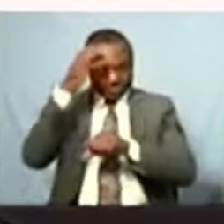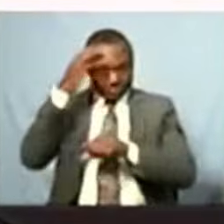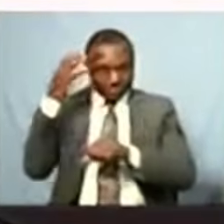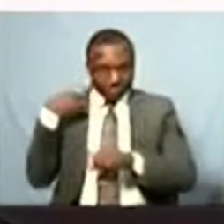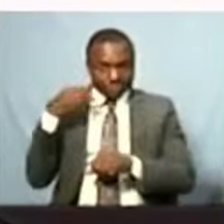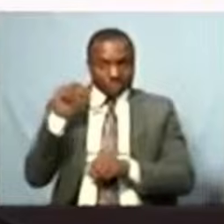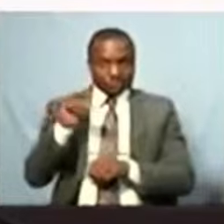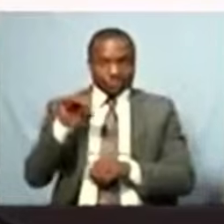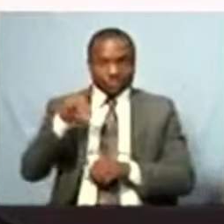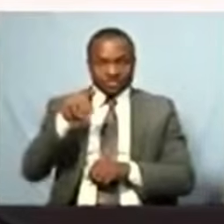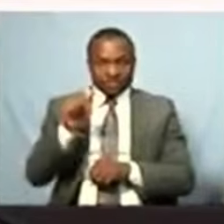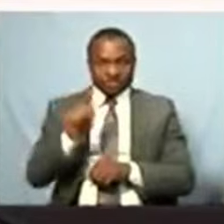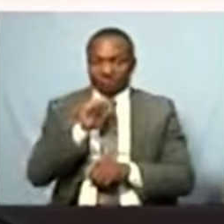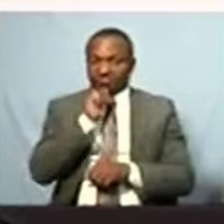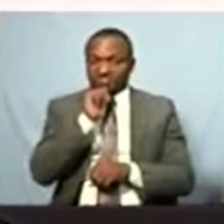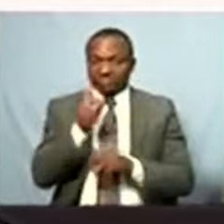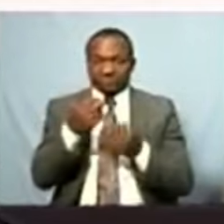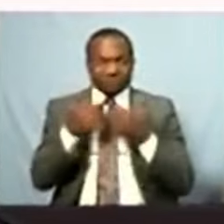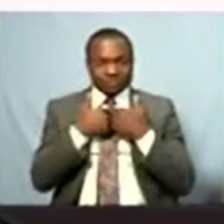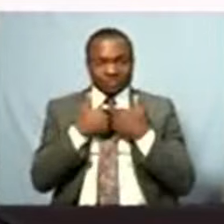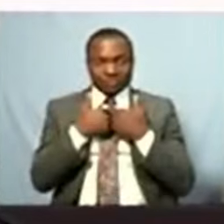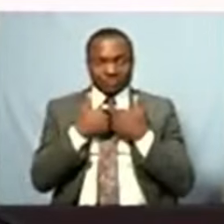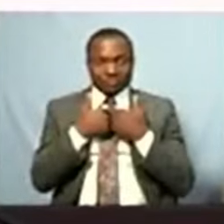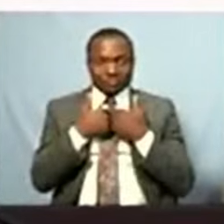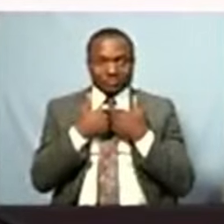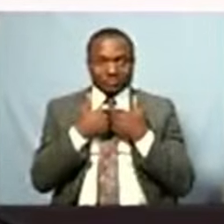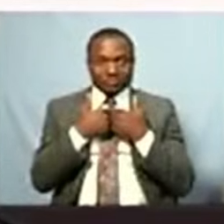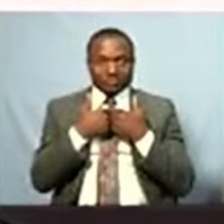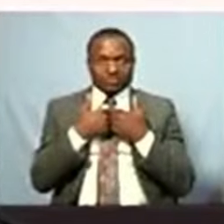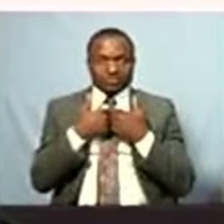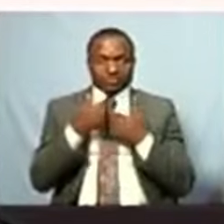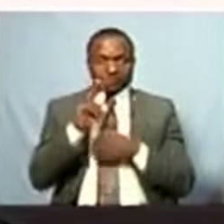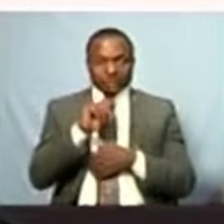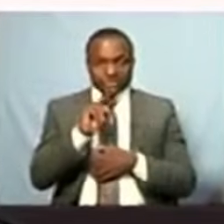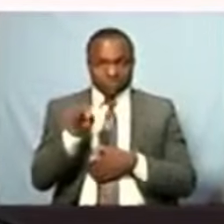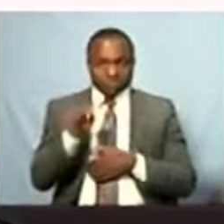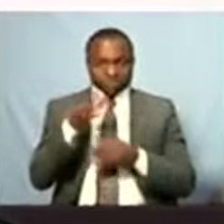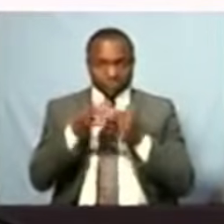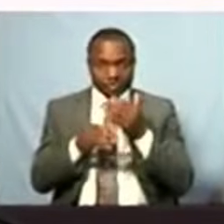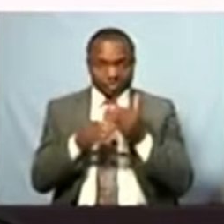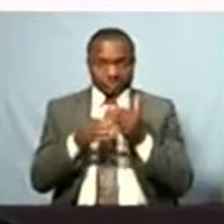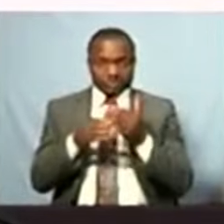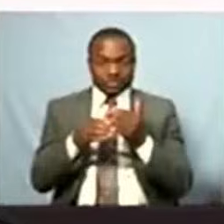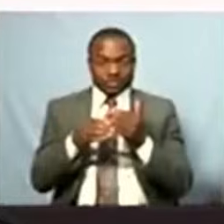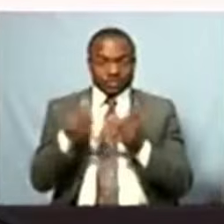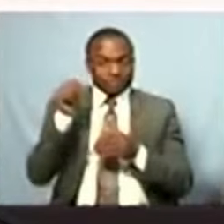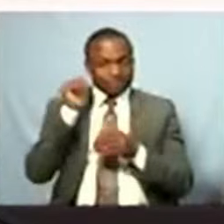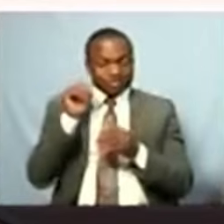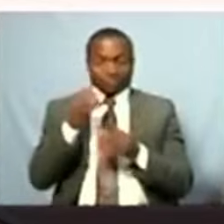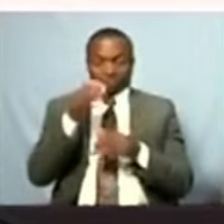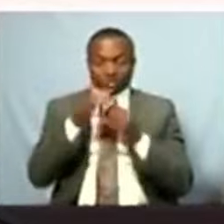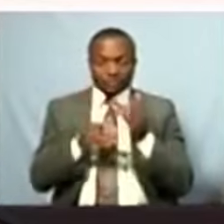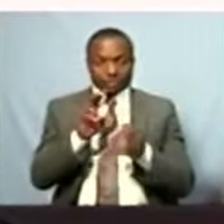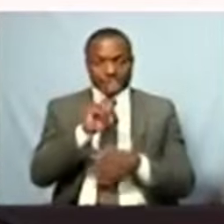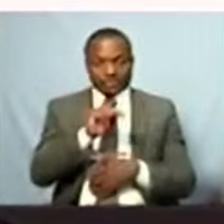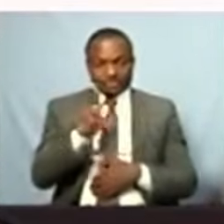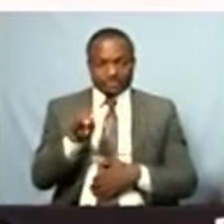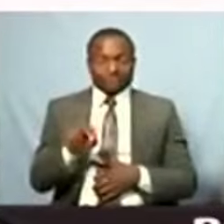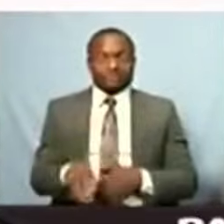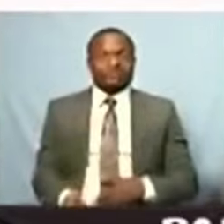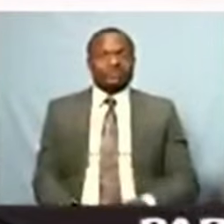NIPA has no, with regard to clause 22, NIPA has no objection to clause 22,